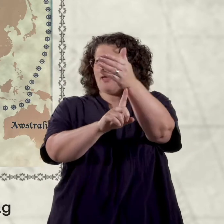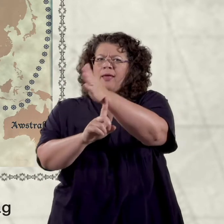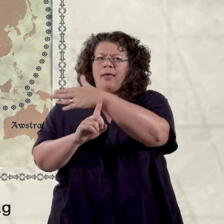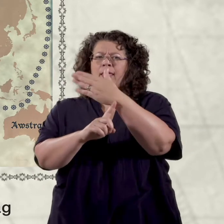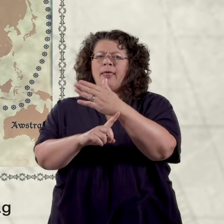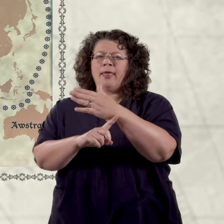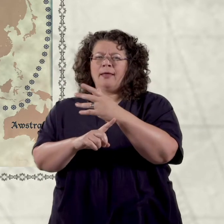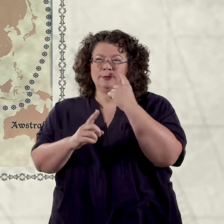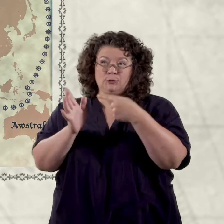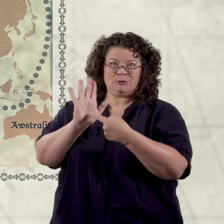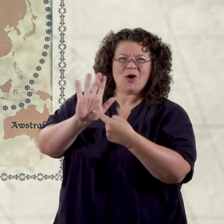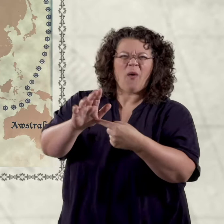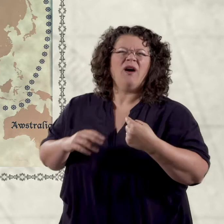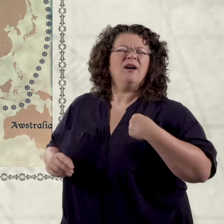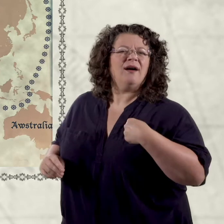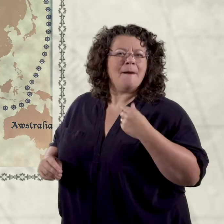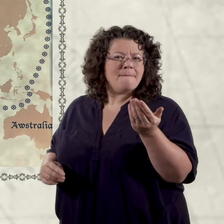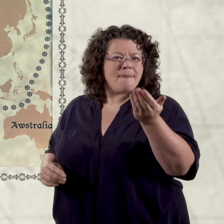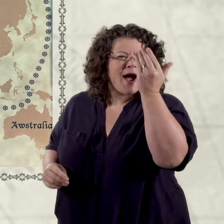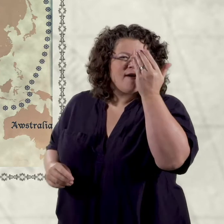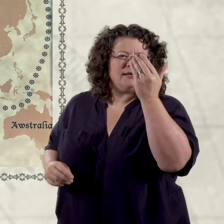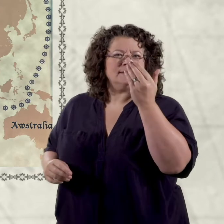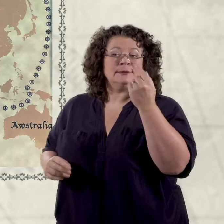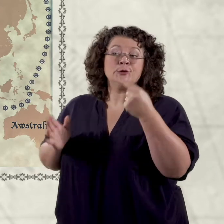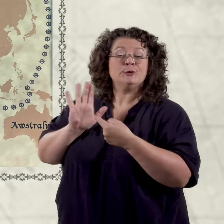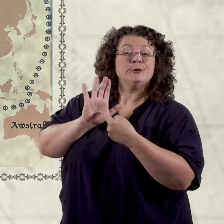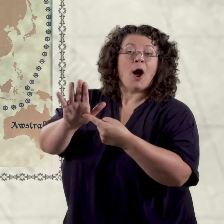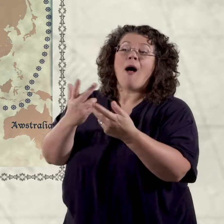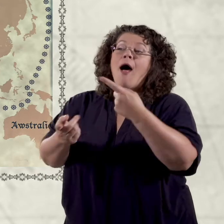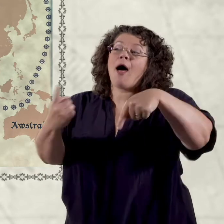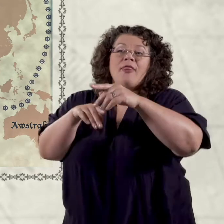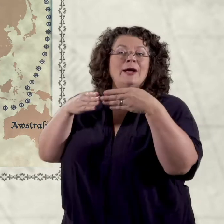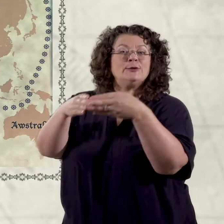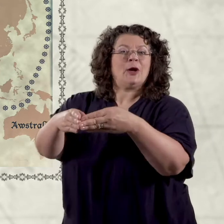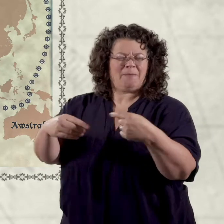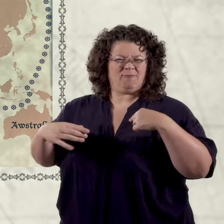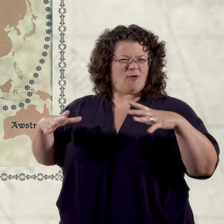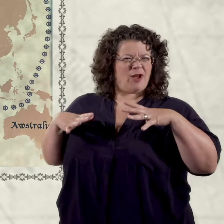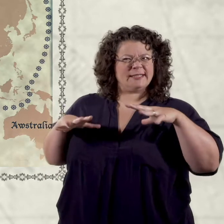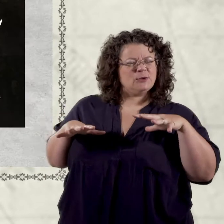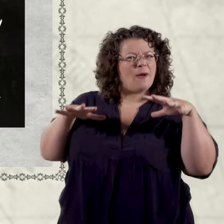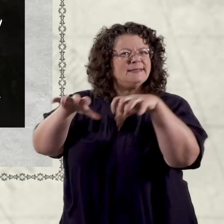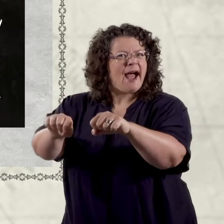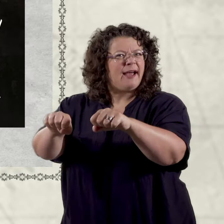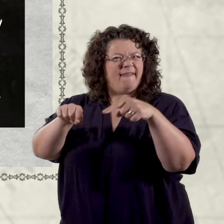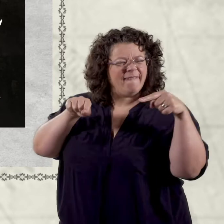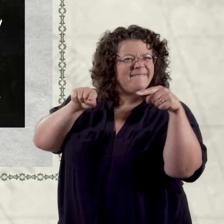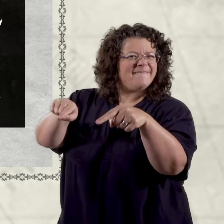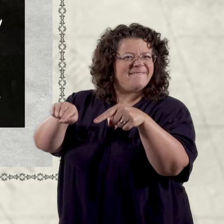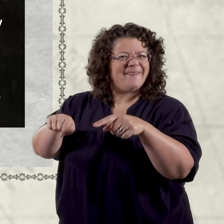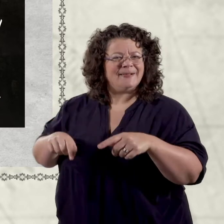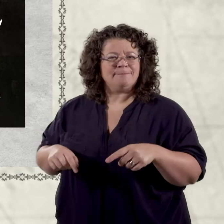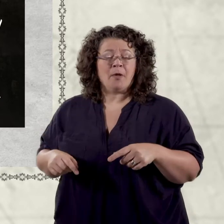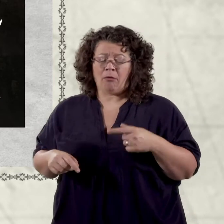we were pirates, and also to show other ships that we were ready to attack. I went a step further and created my